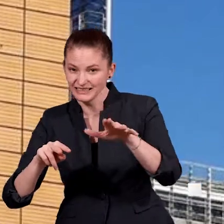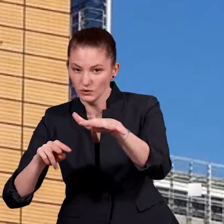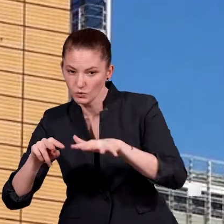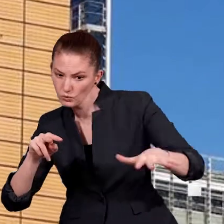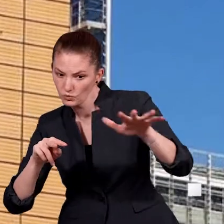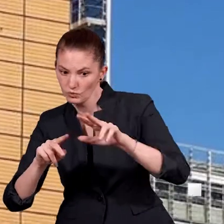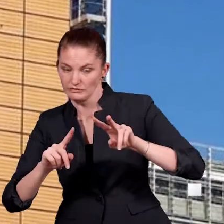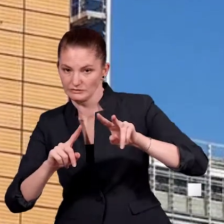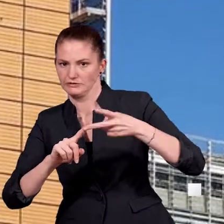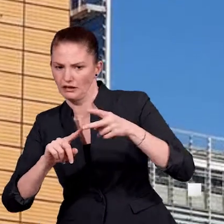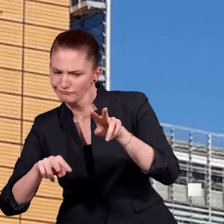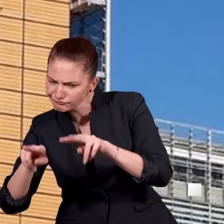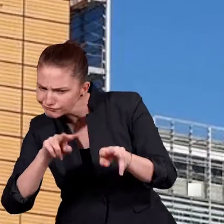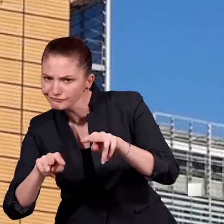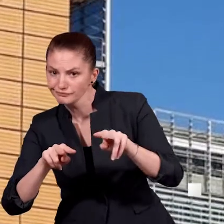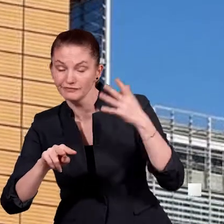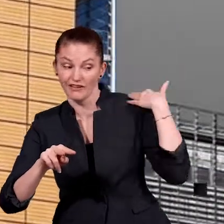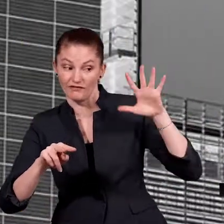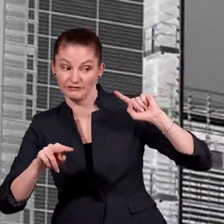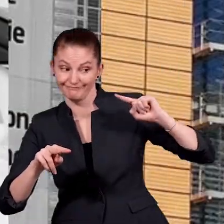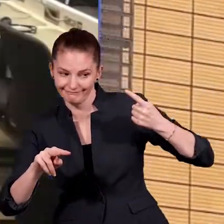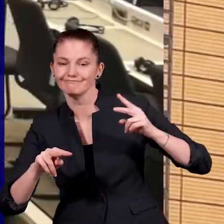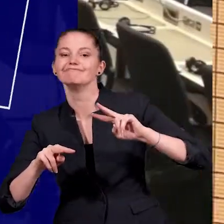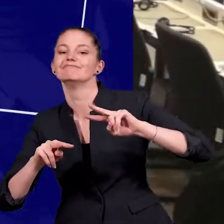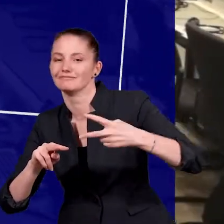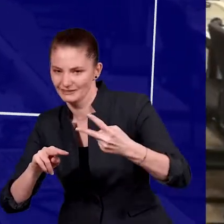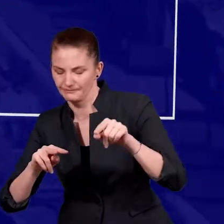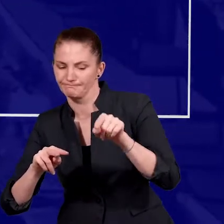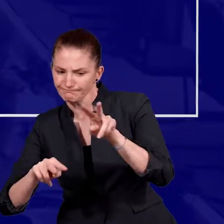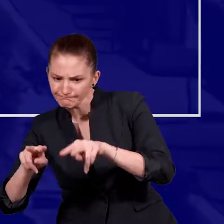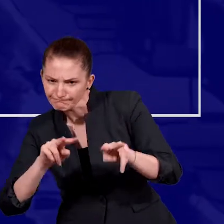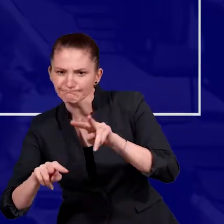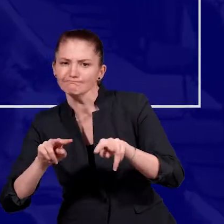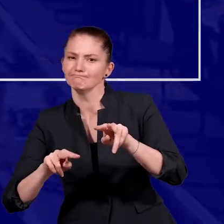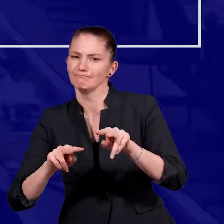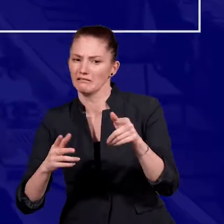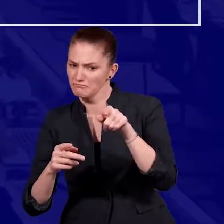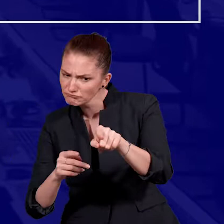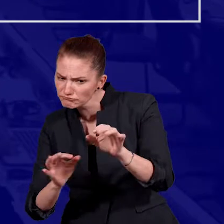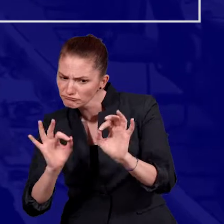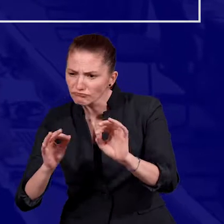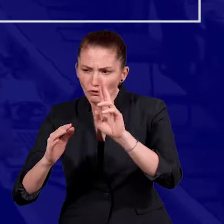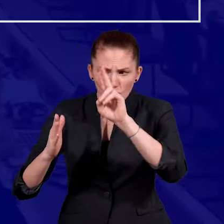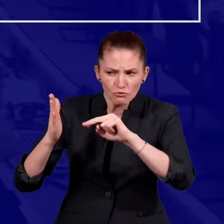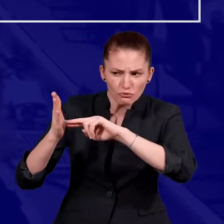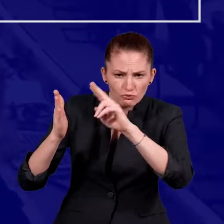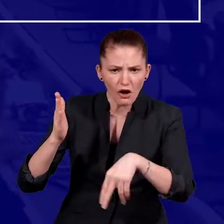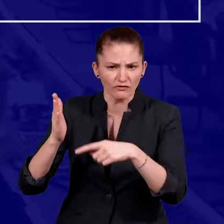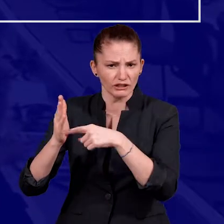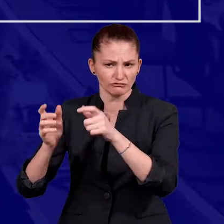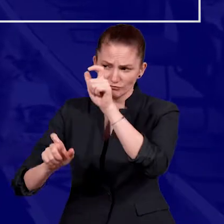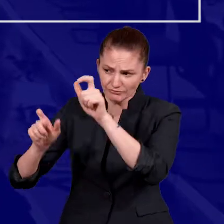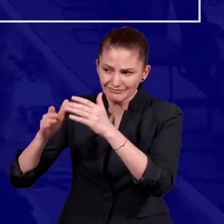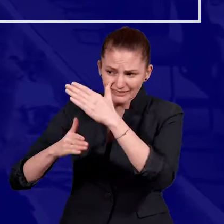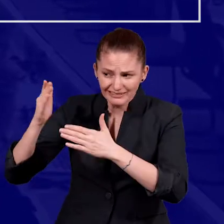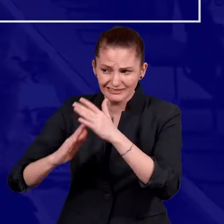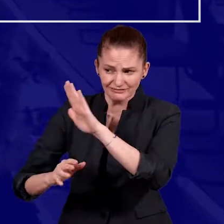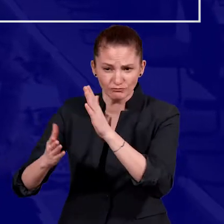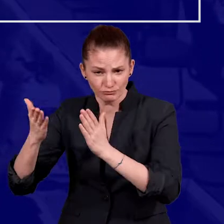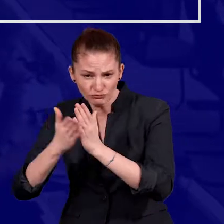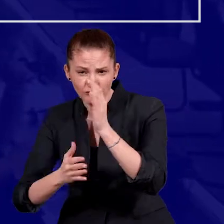the Rights of Persons with Disabilities. The committee is checking if the EU made progress on